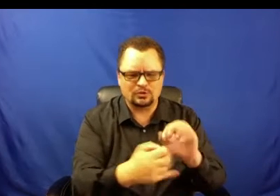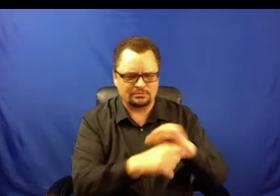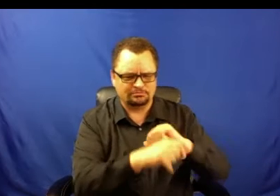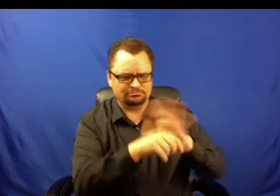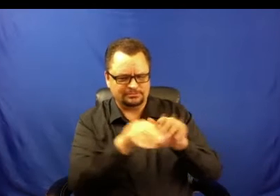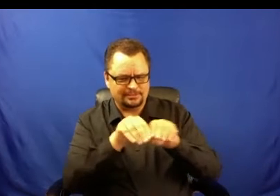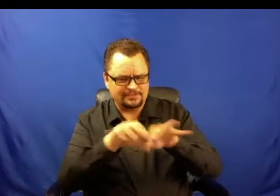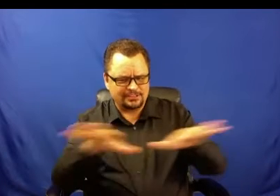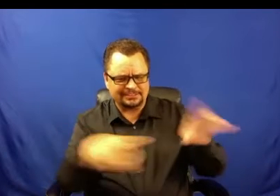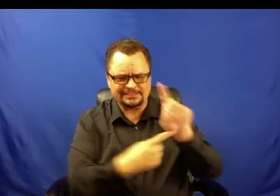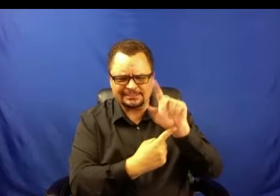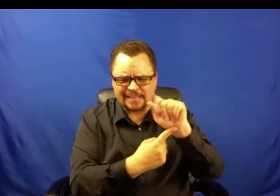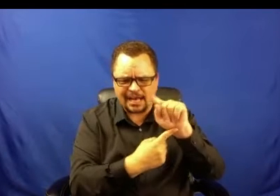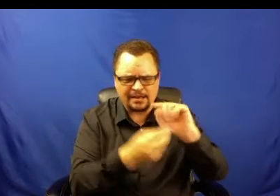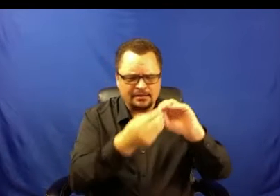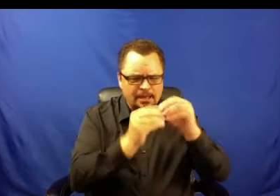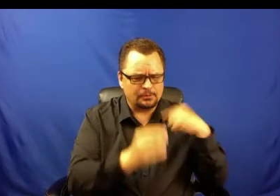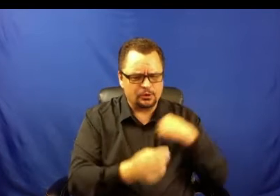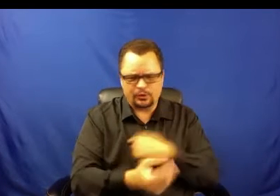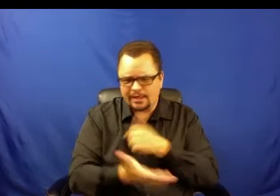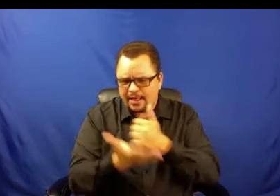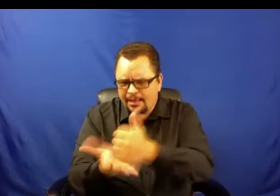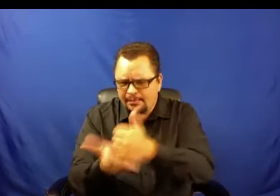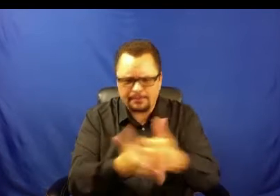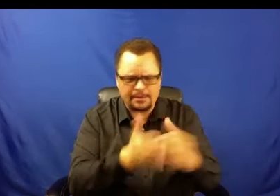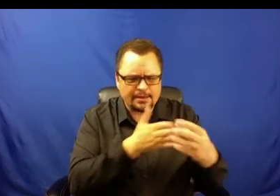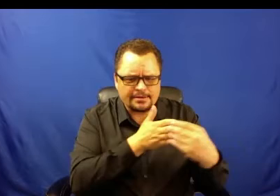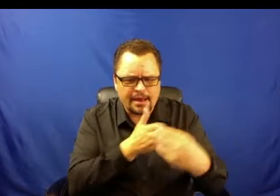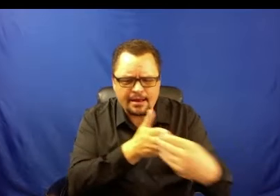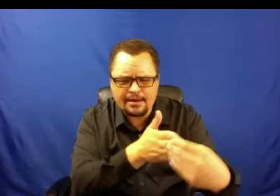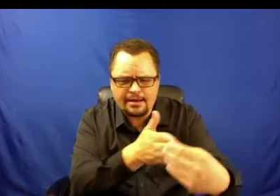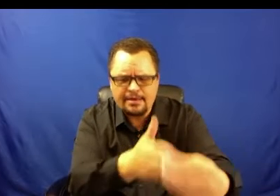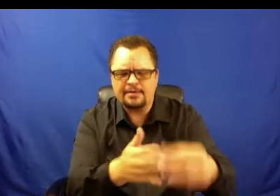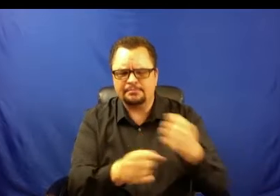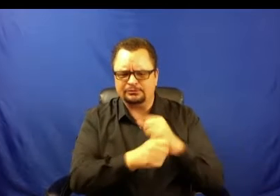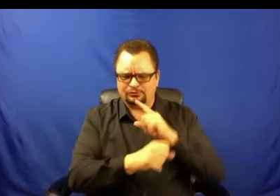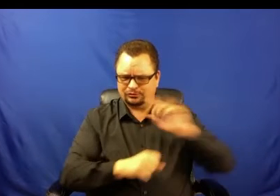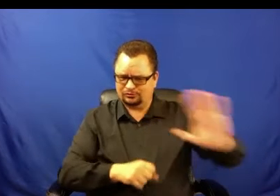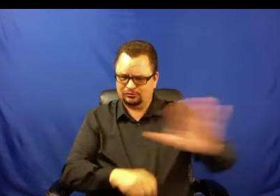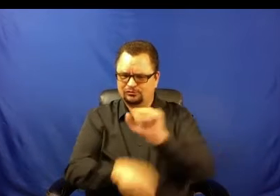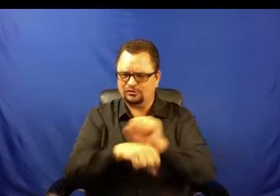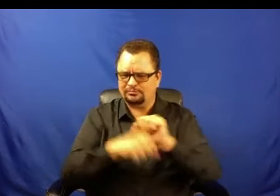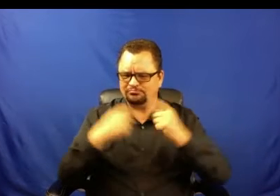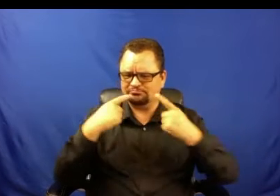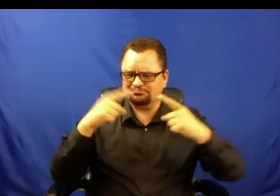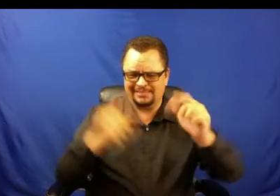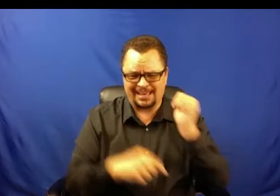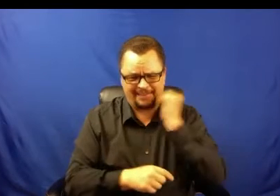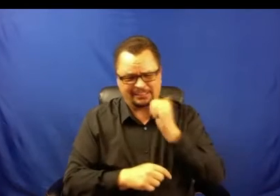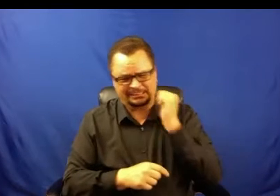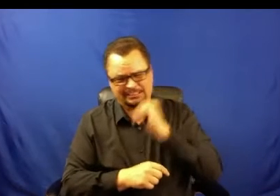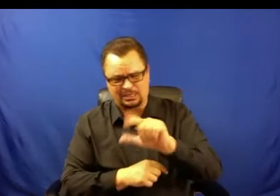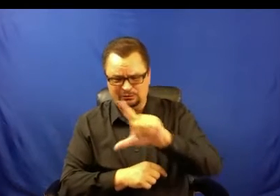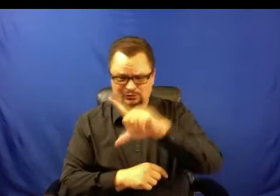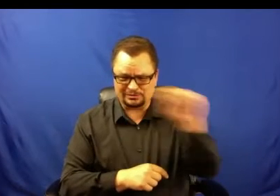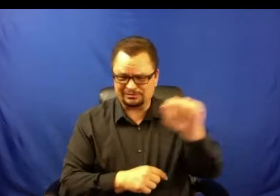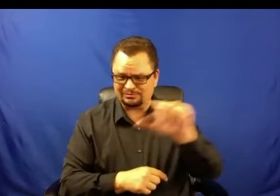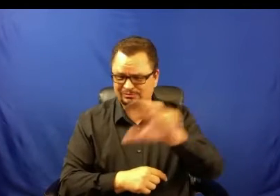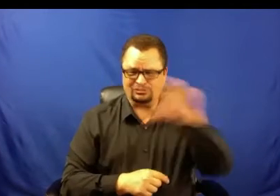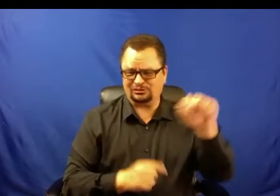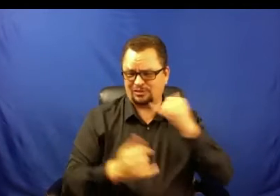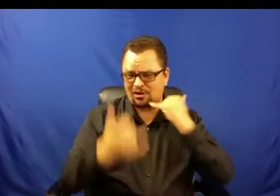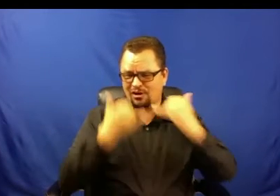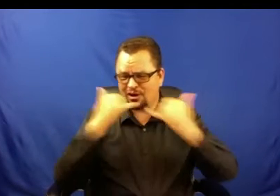effectively. And those 20 to 30 calls that we get per day are typically school nurses calling us, asking us about specific scenarios that we can